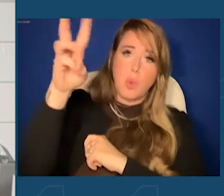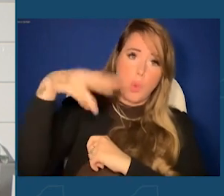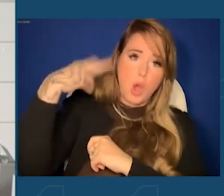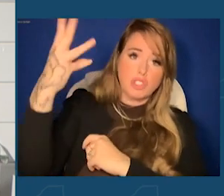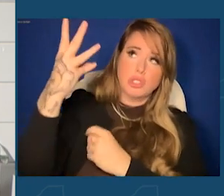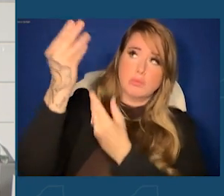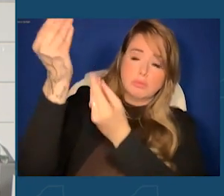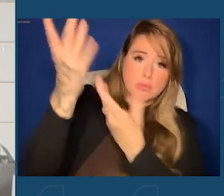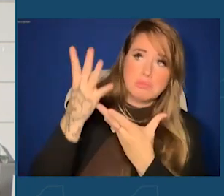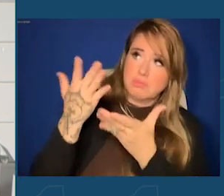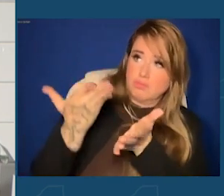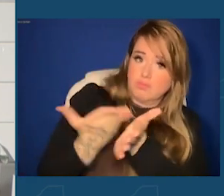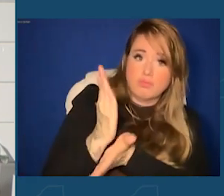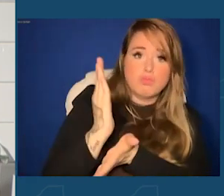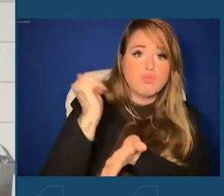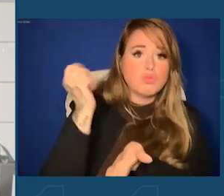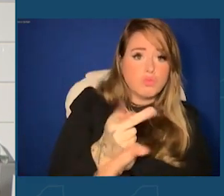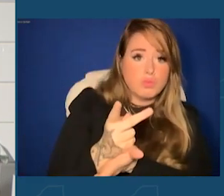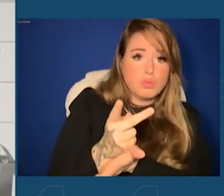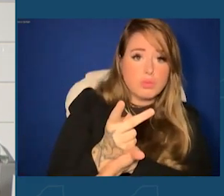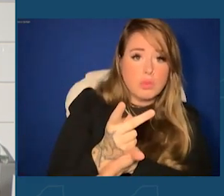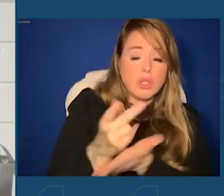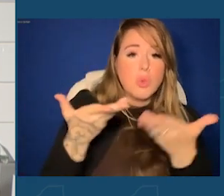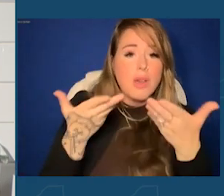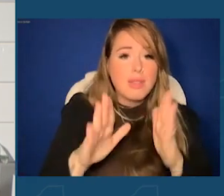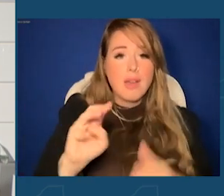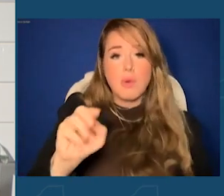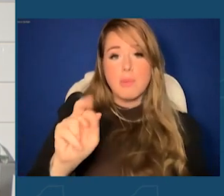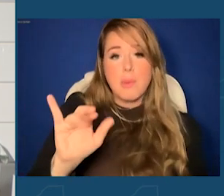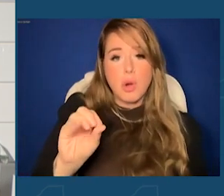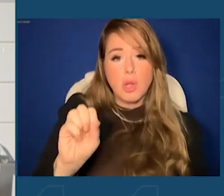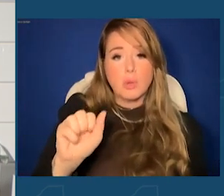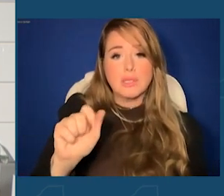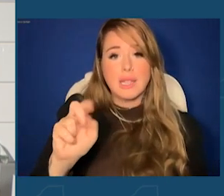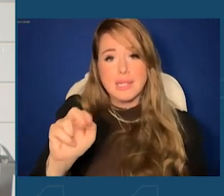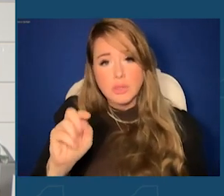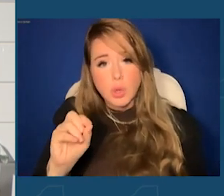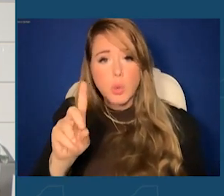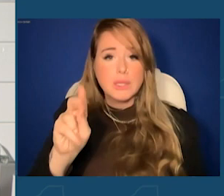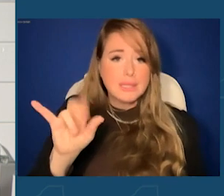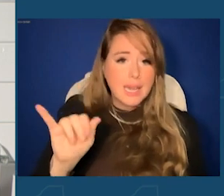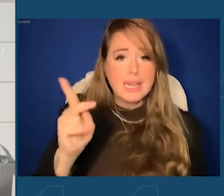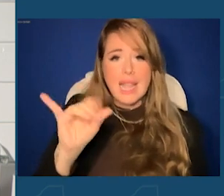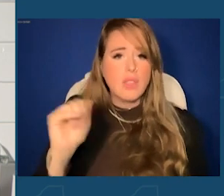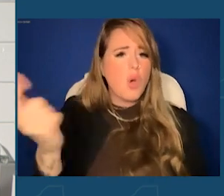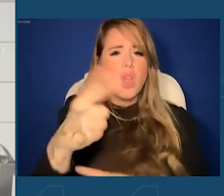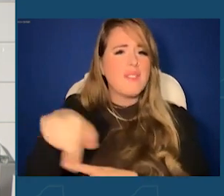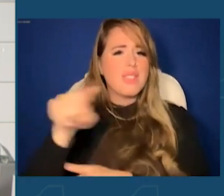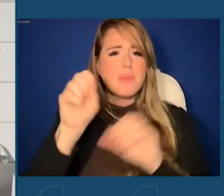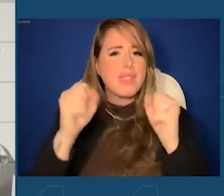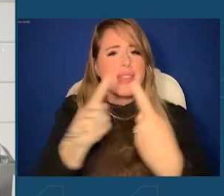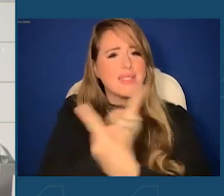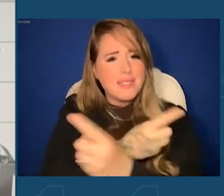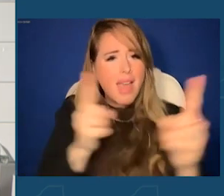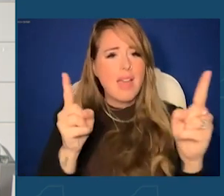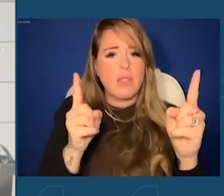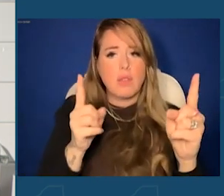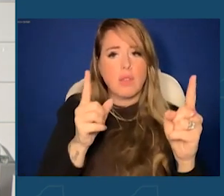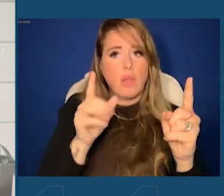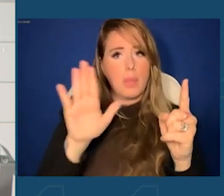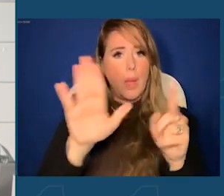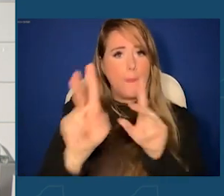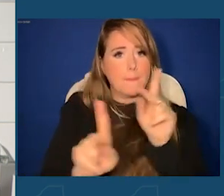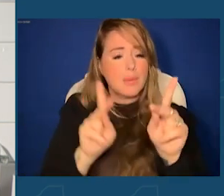allow Mario Salento and Danny Meyer and Kathy Wild to go back to everyone they represent and